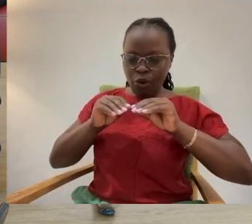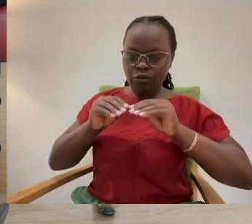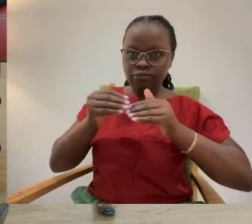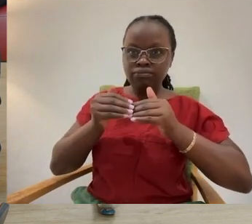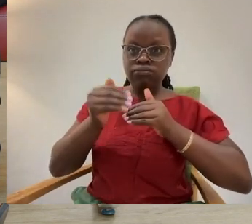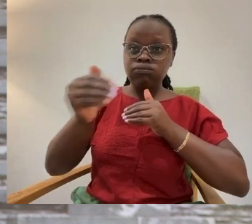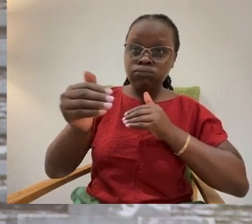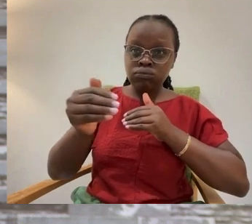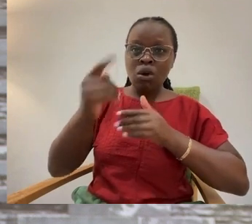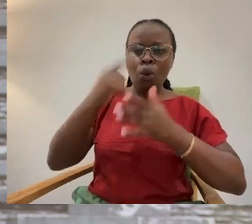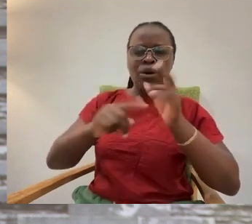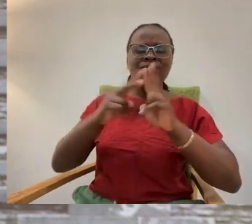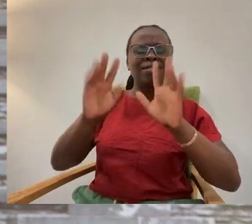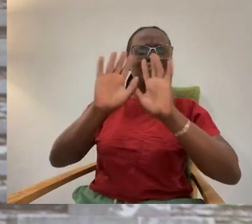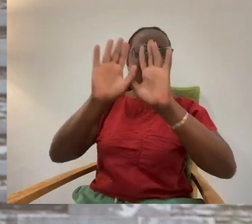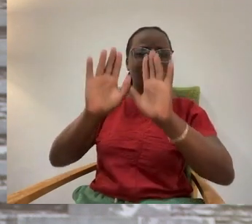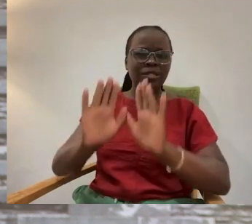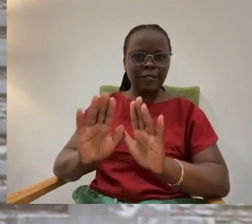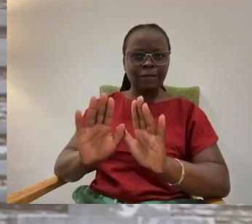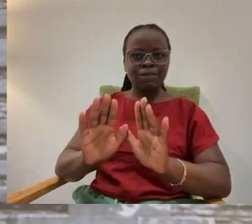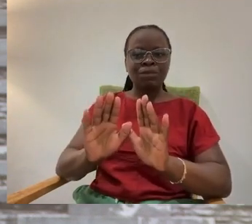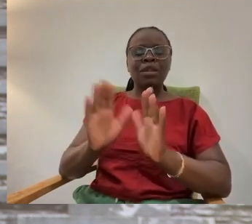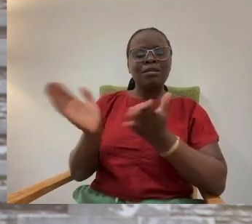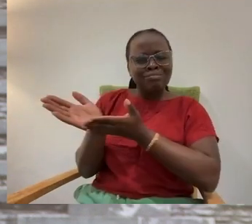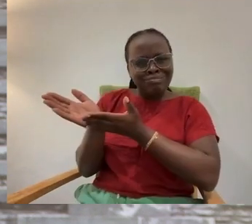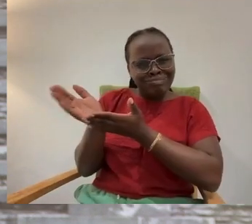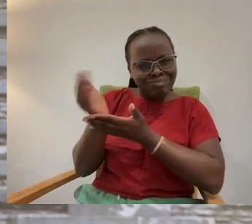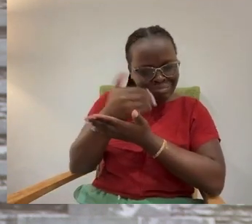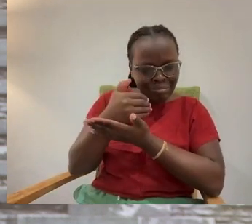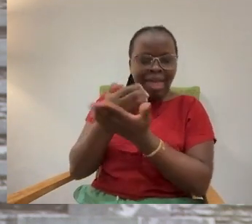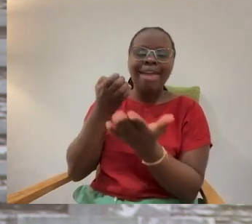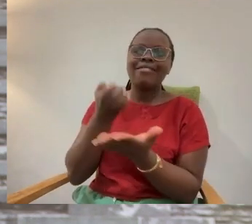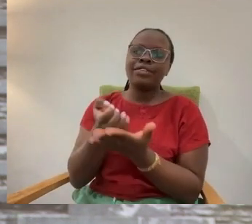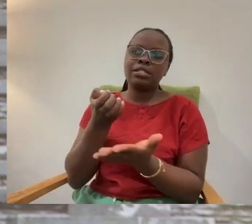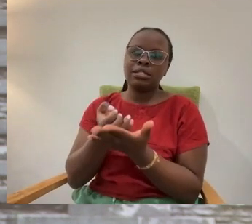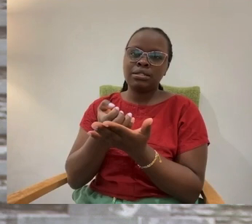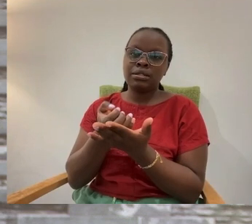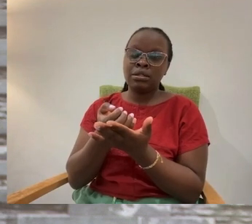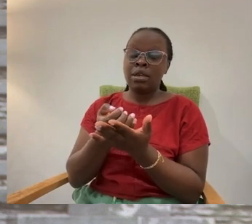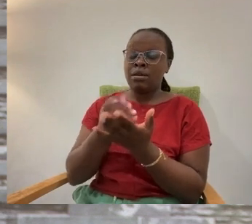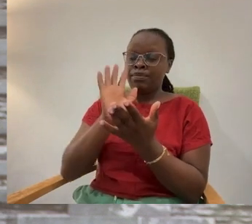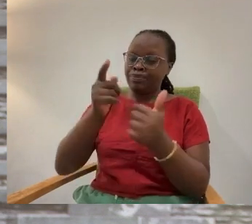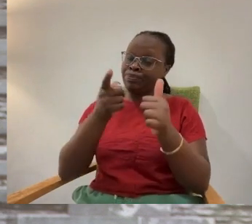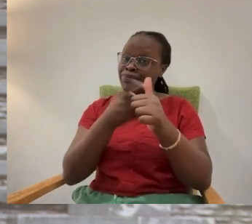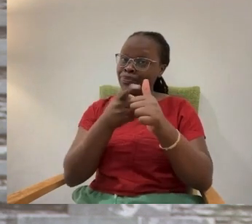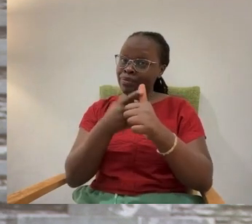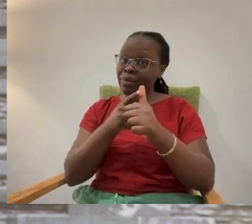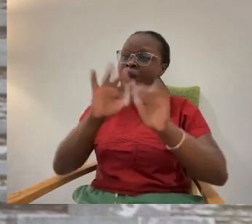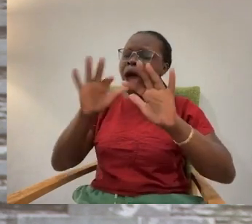very critical is just gathering also evidence in terms of reaching, using